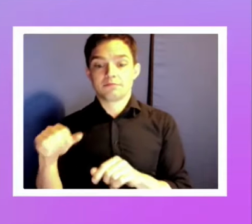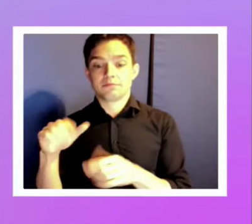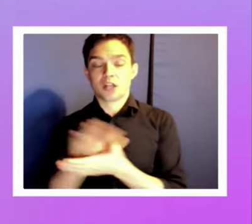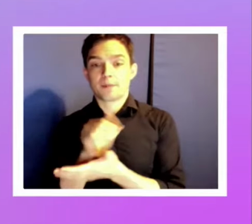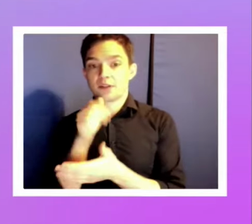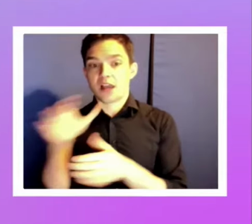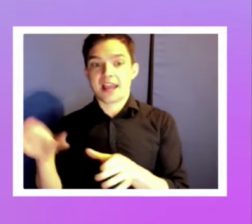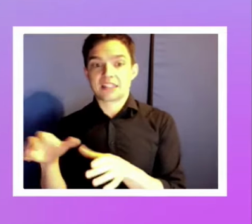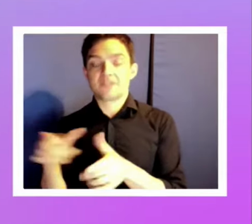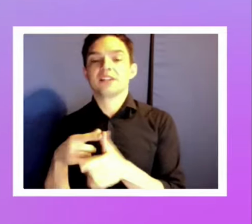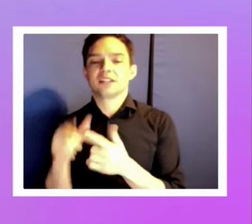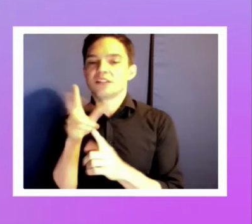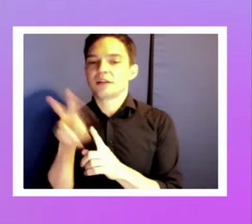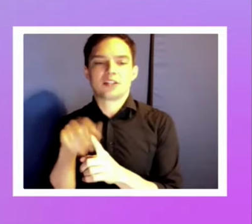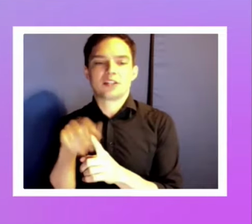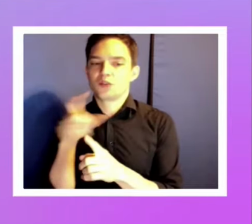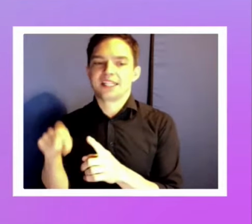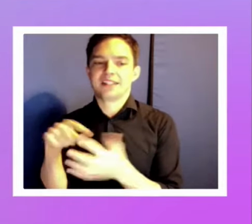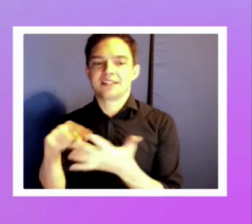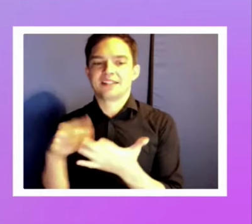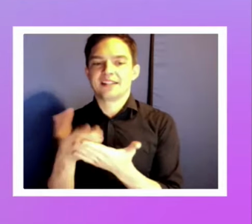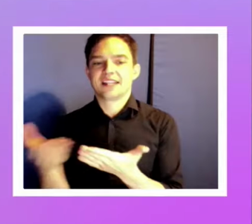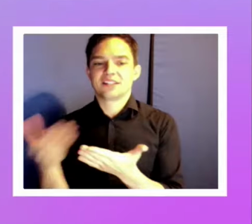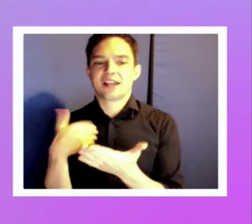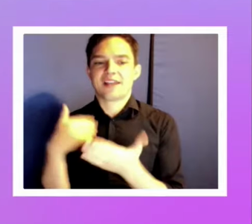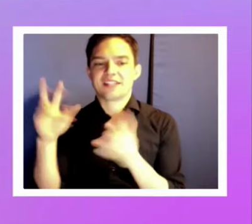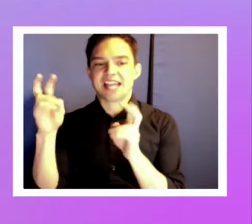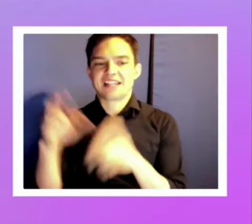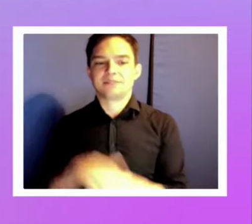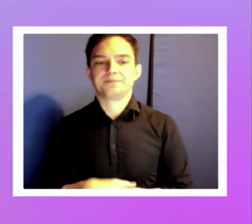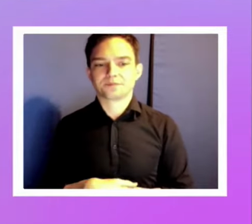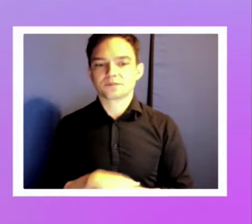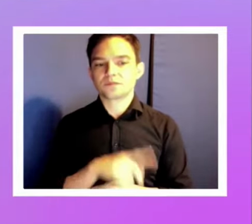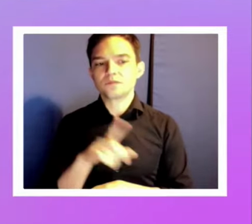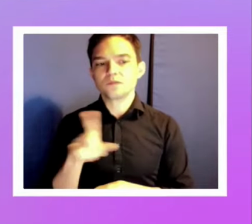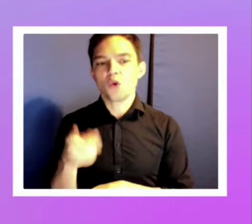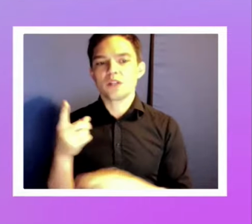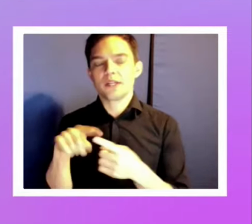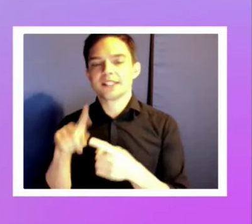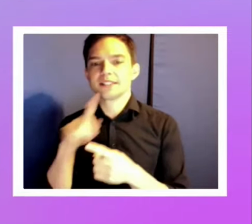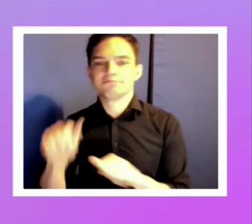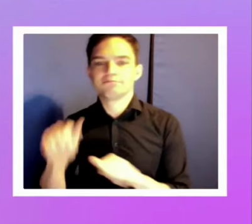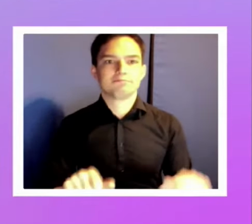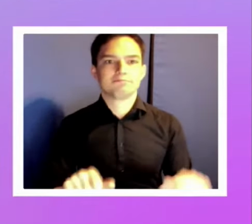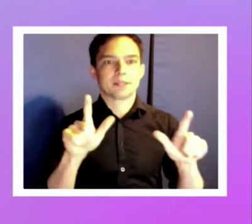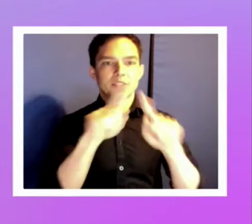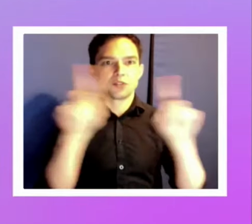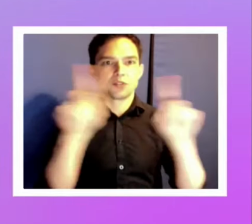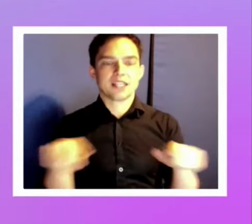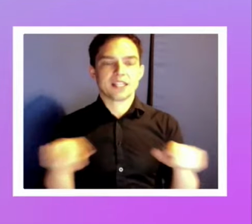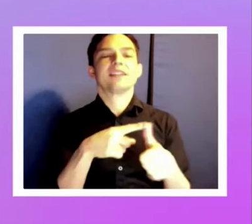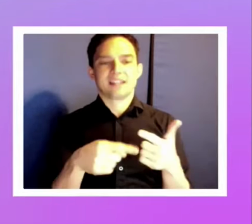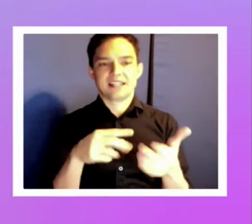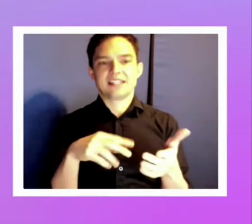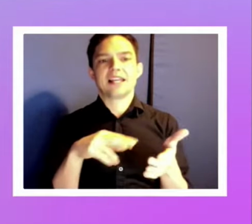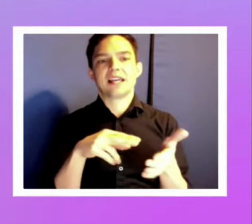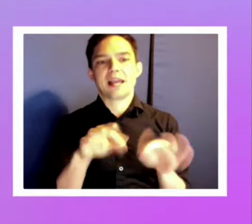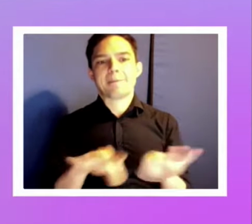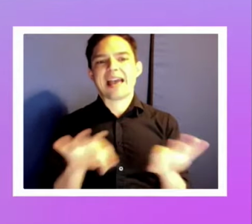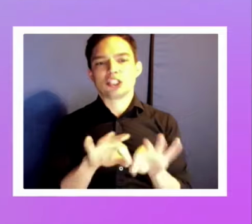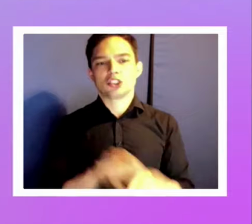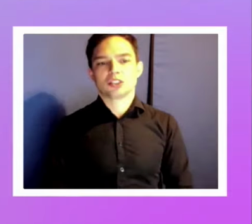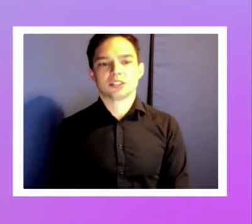apply. You don't need those things to have a title. Only once it's actually on the screen does it